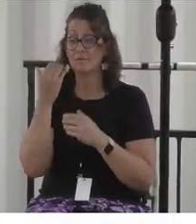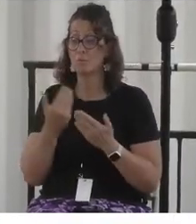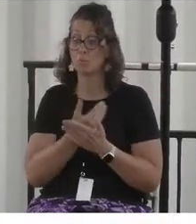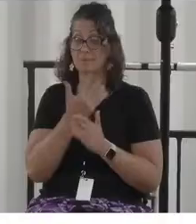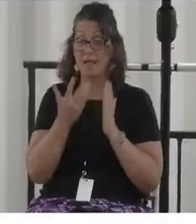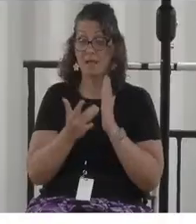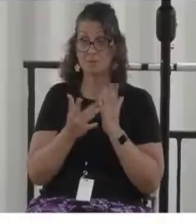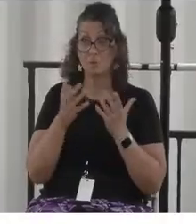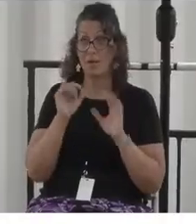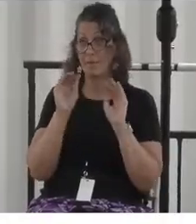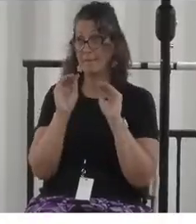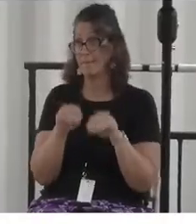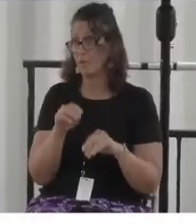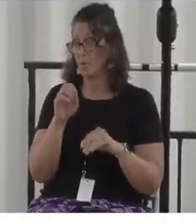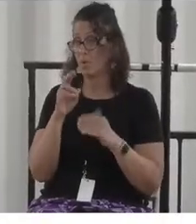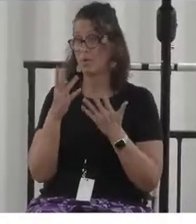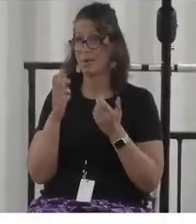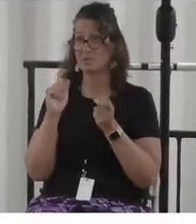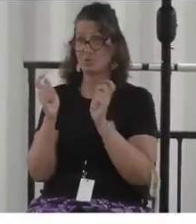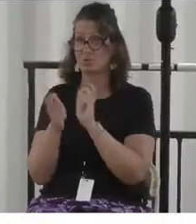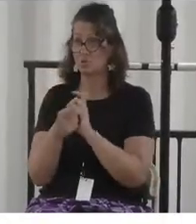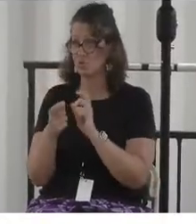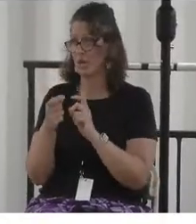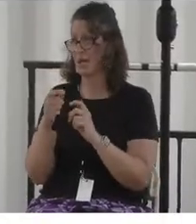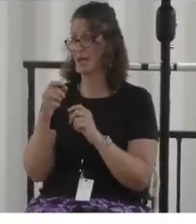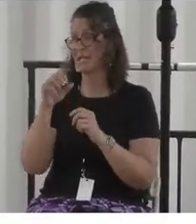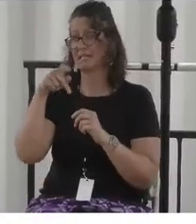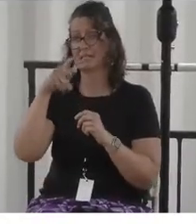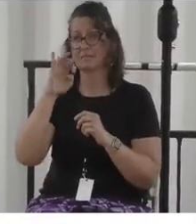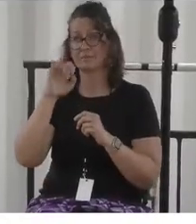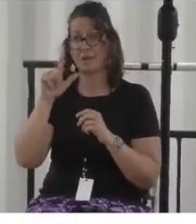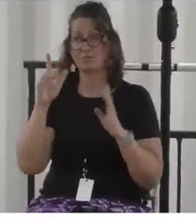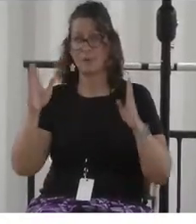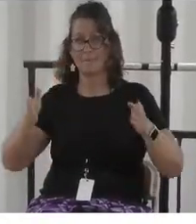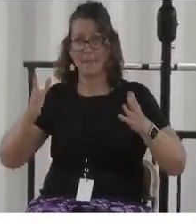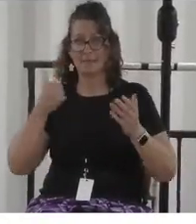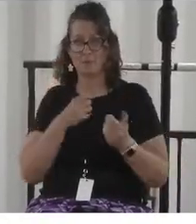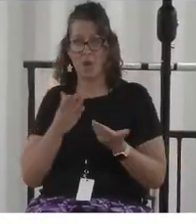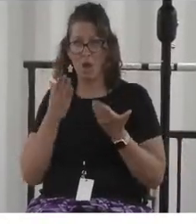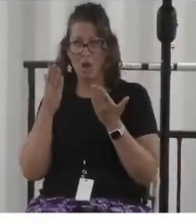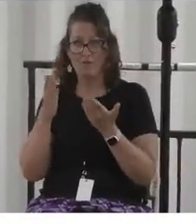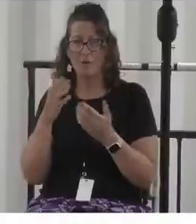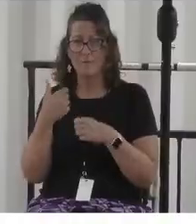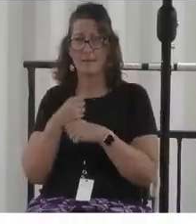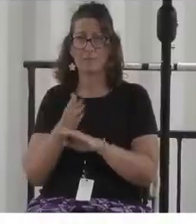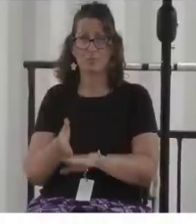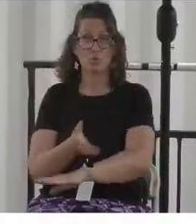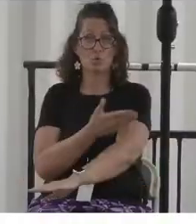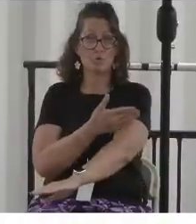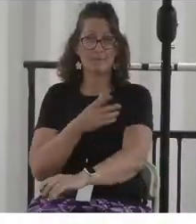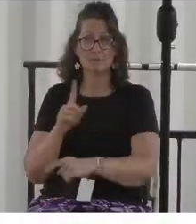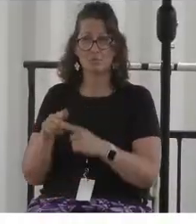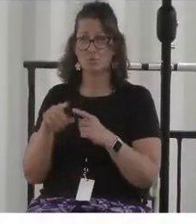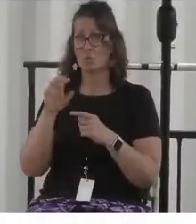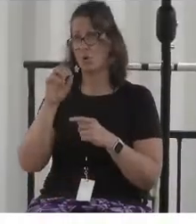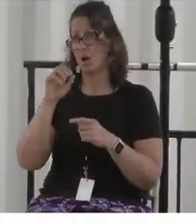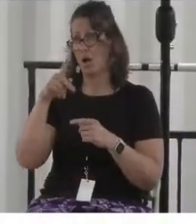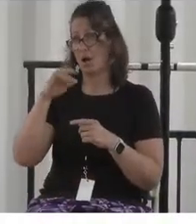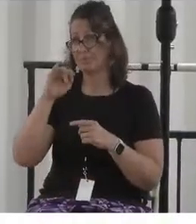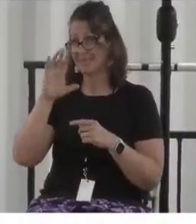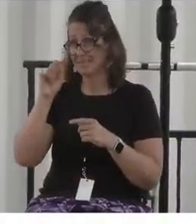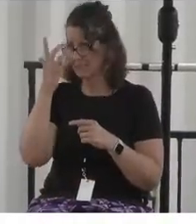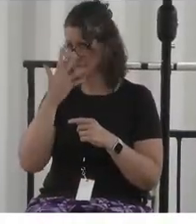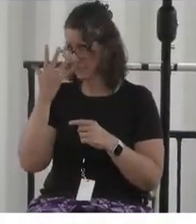that we're going to put in, or we want to change the number of spectral bands that we offer, or make some other kind of improvement to the optics, we have